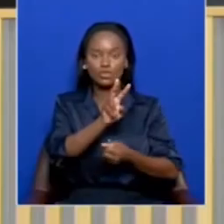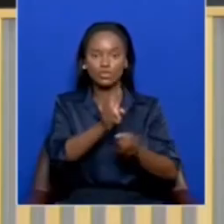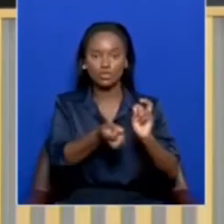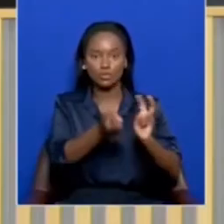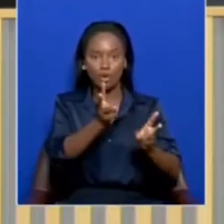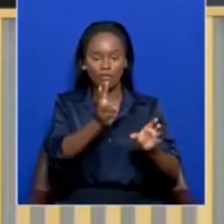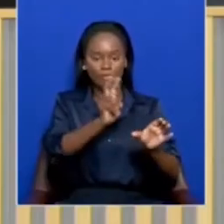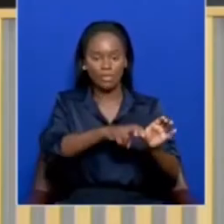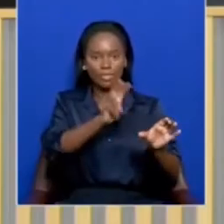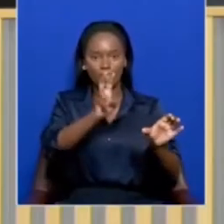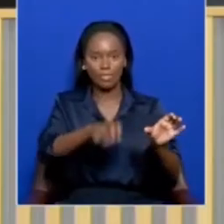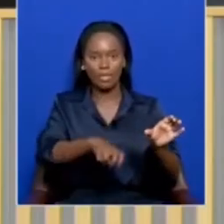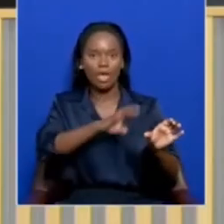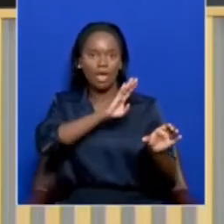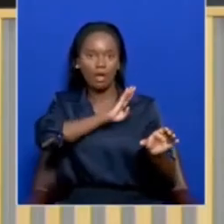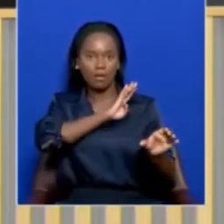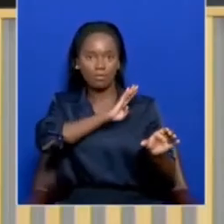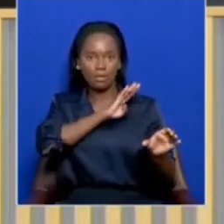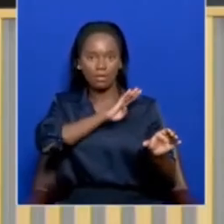2012.